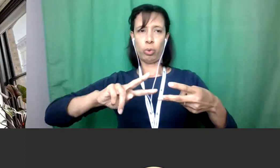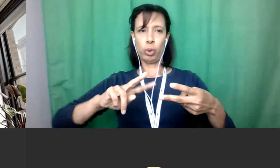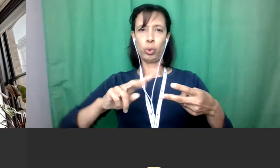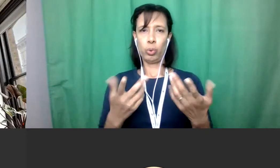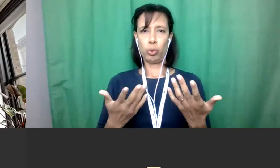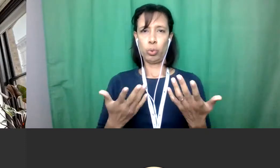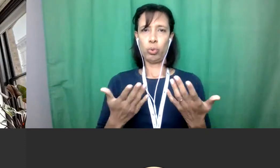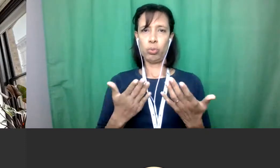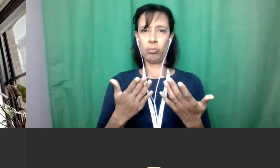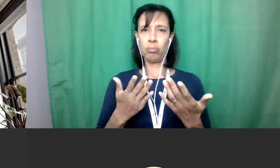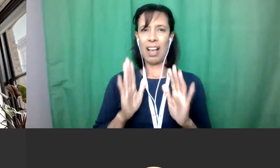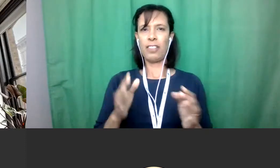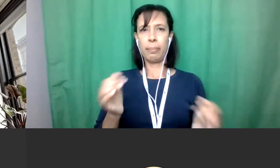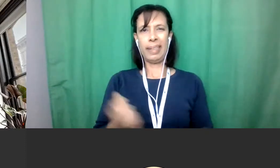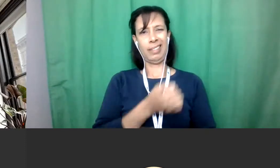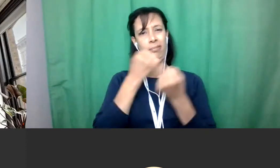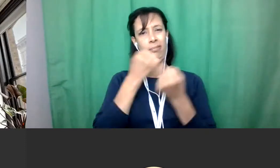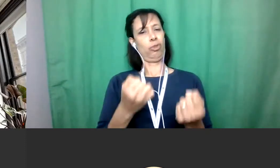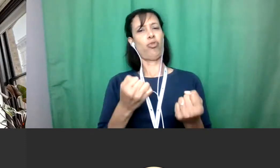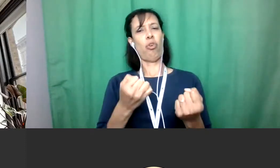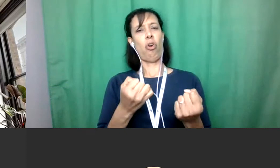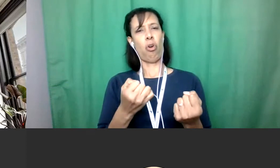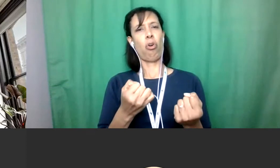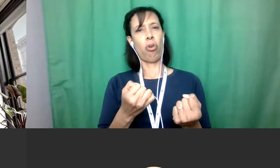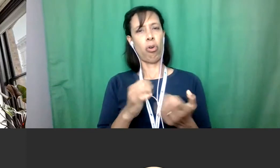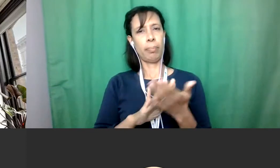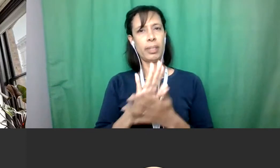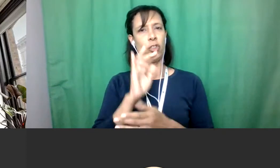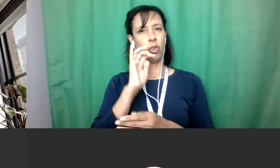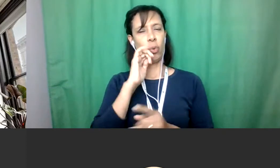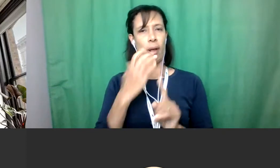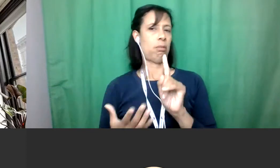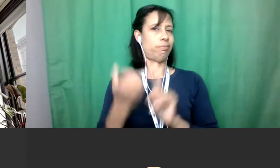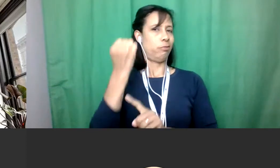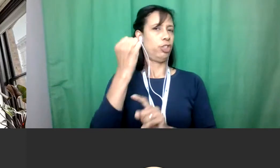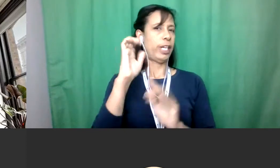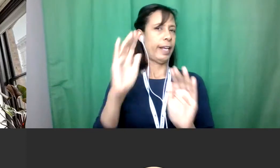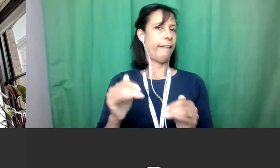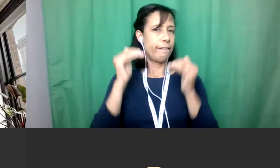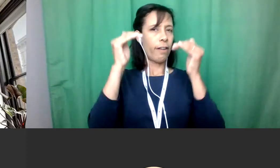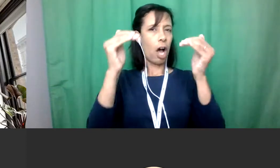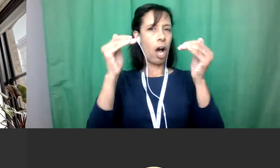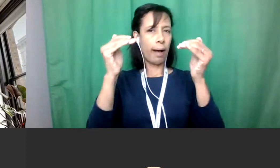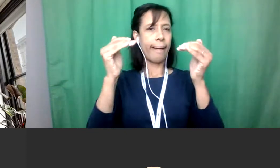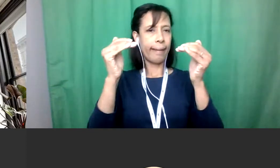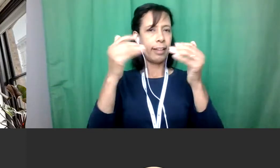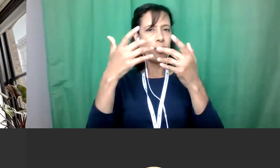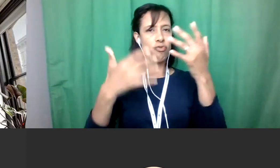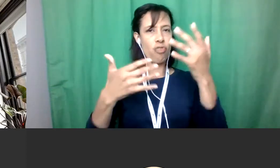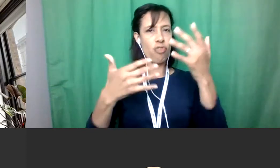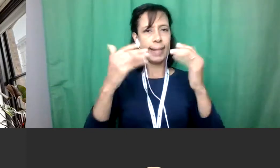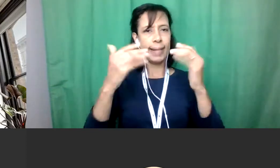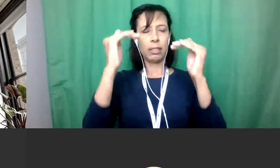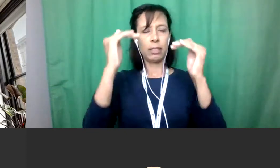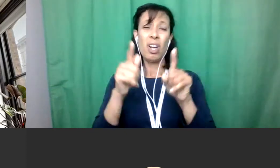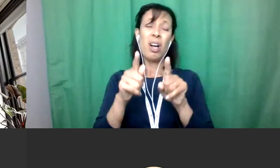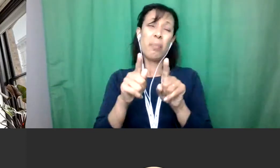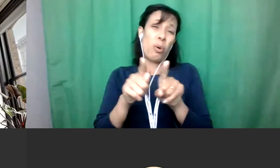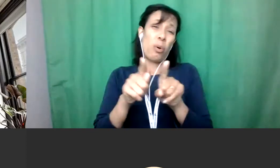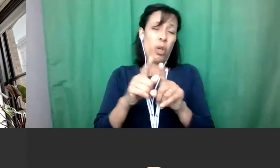to be really strong for you to do well with your dissertation. You've also got to have a strong methodology section and